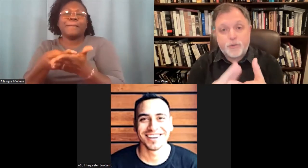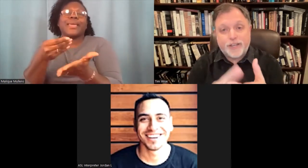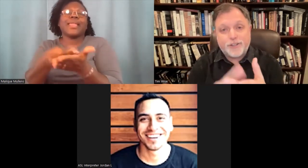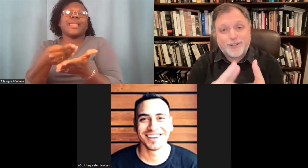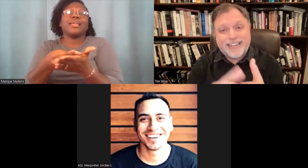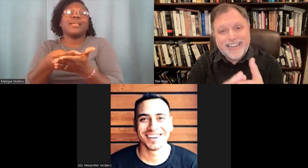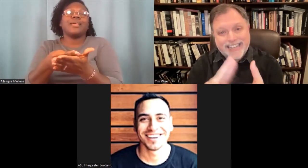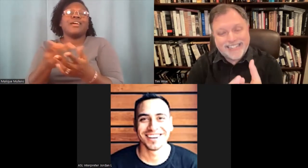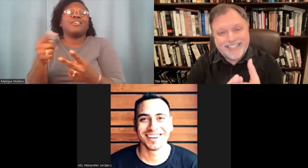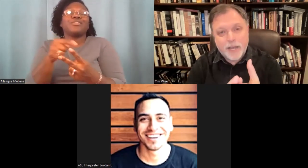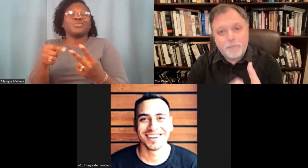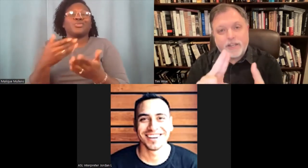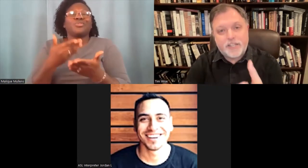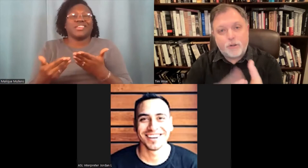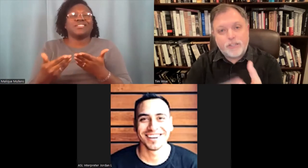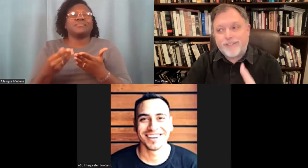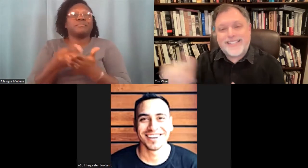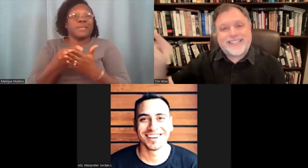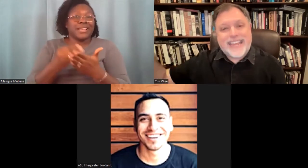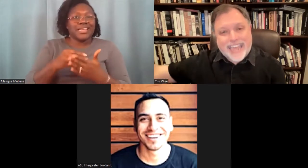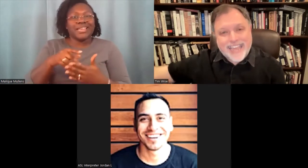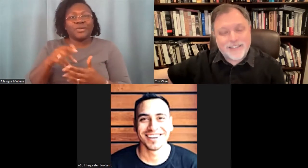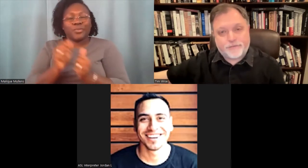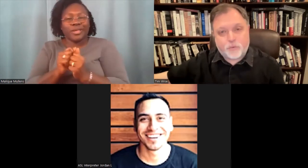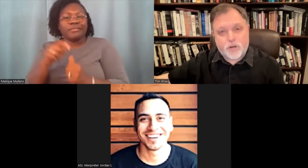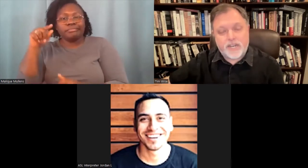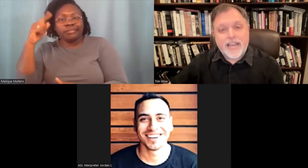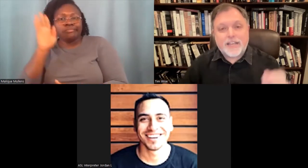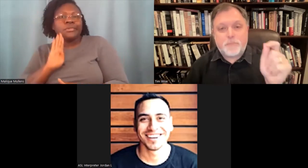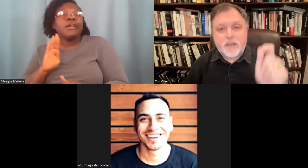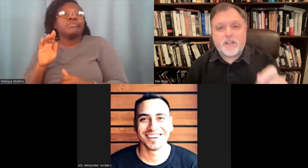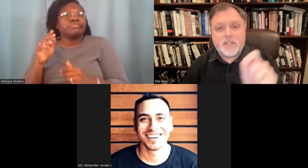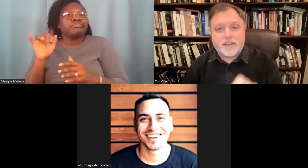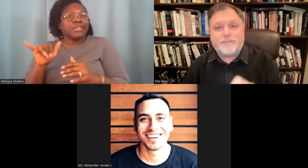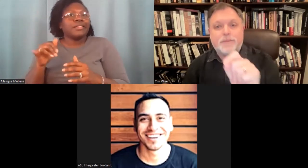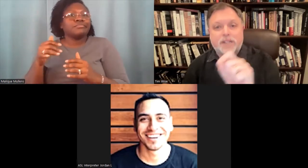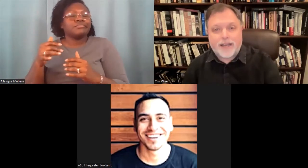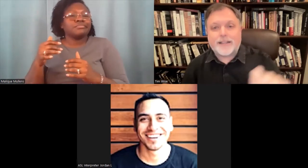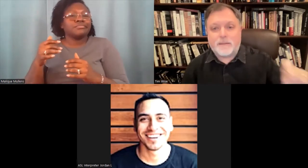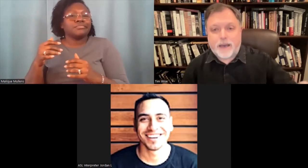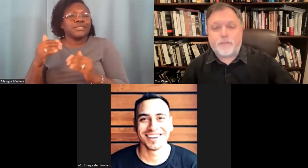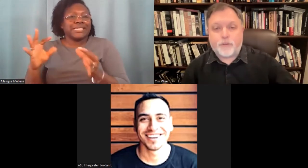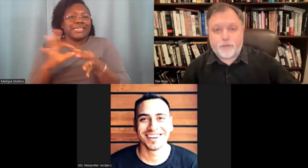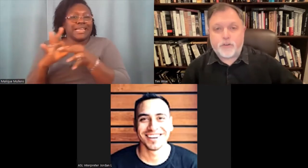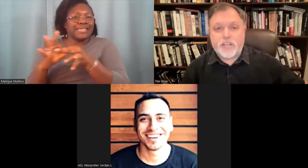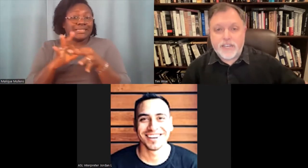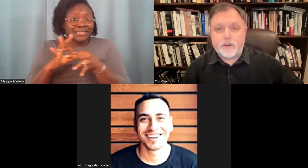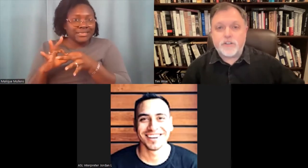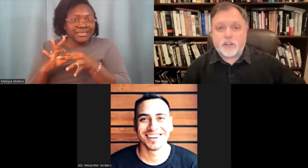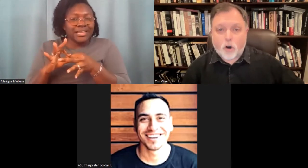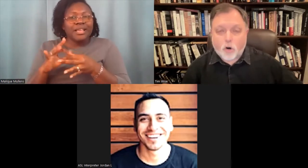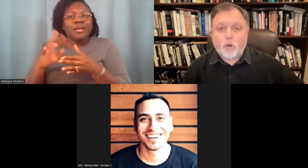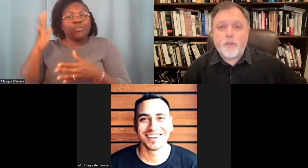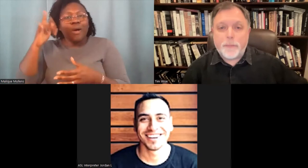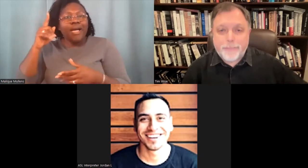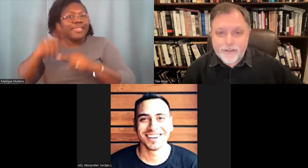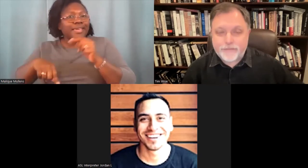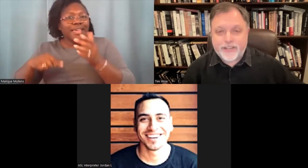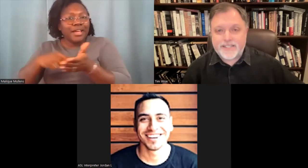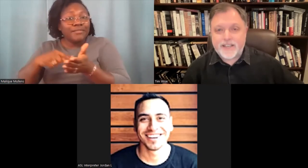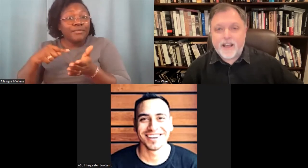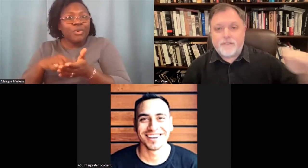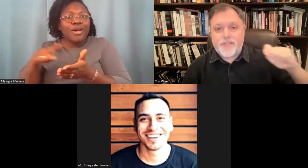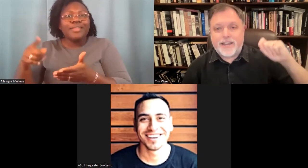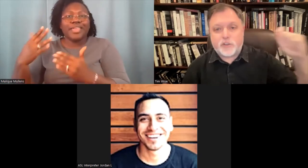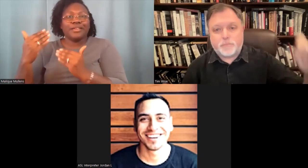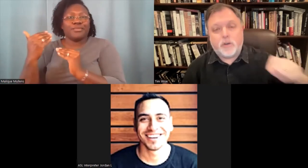those two things are connected because the only reason they can't afford it is because the government locked them out for 30 years and all the